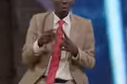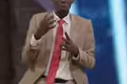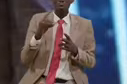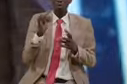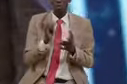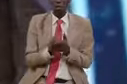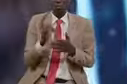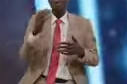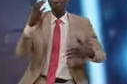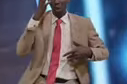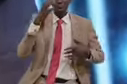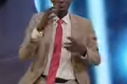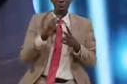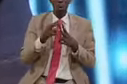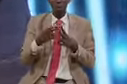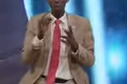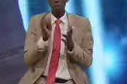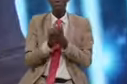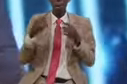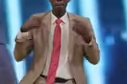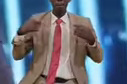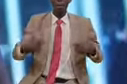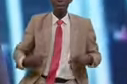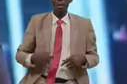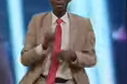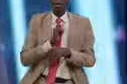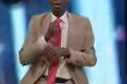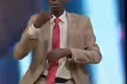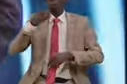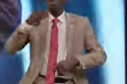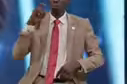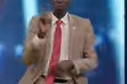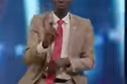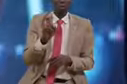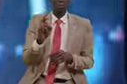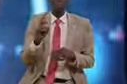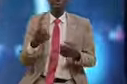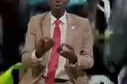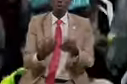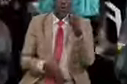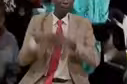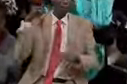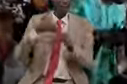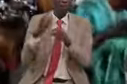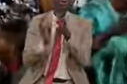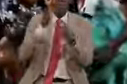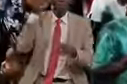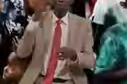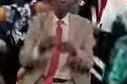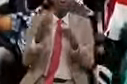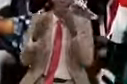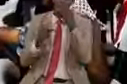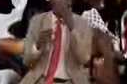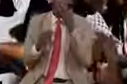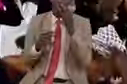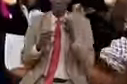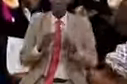the pain, I command you, come out in Jesus' name.